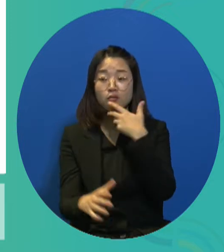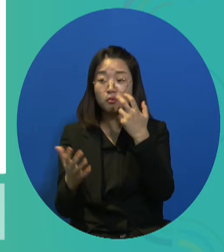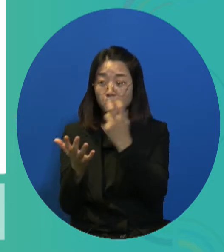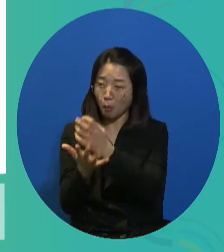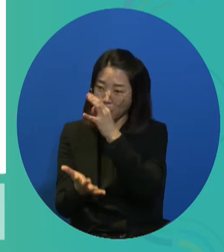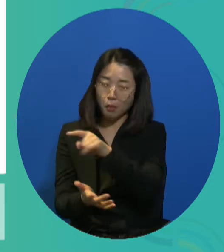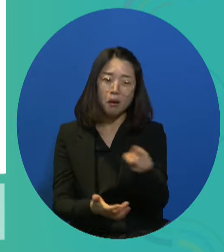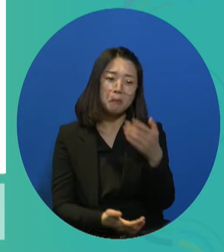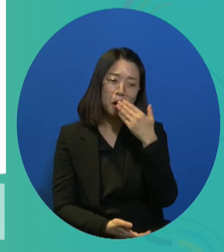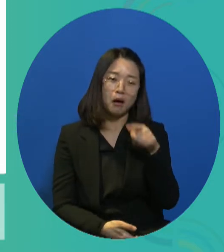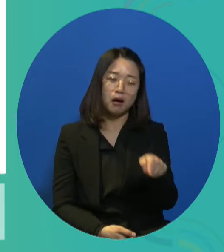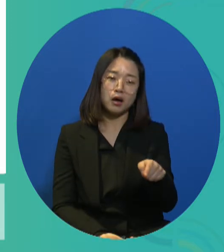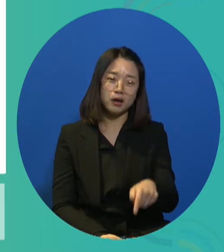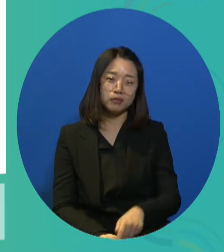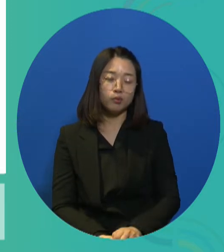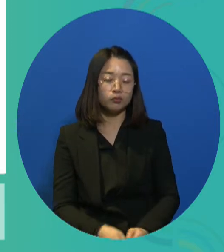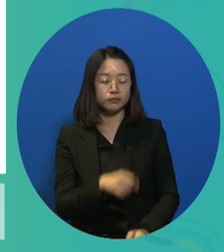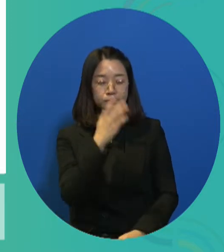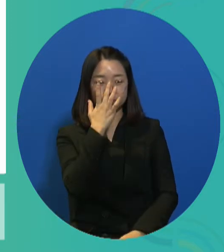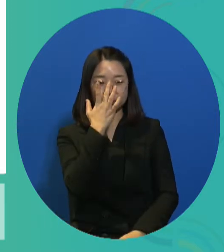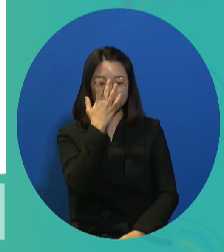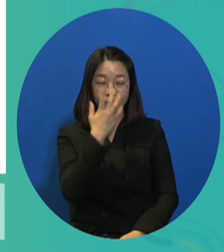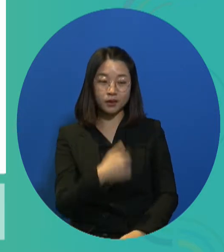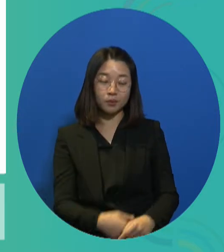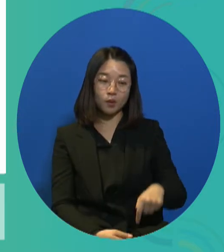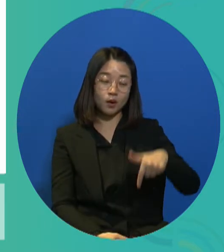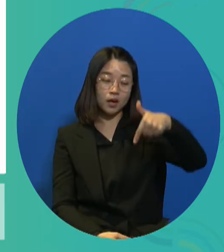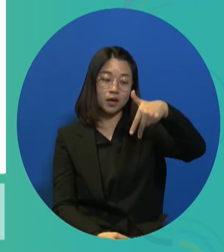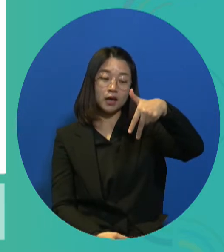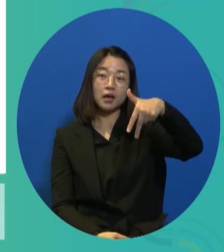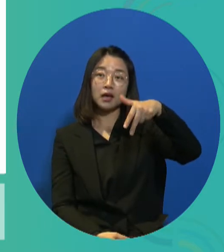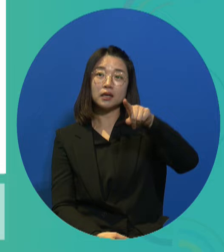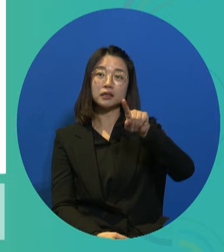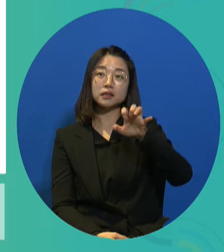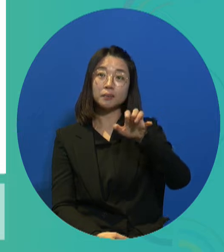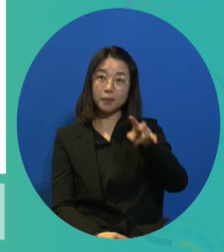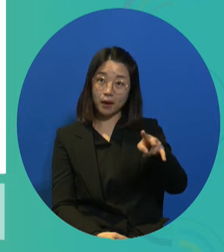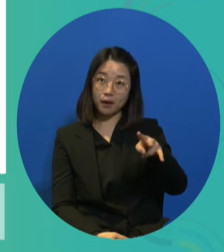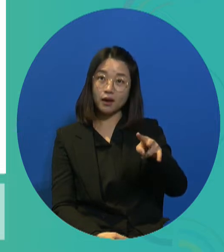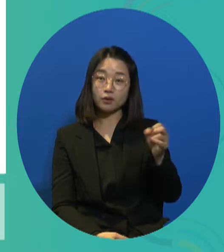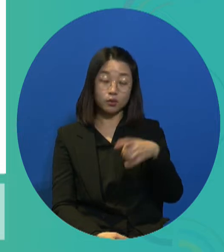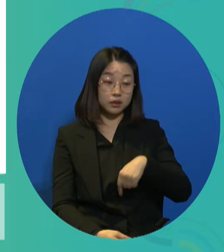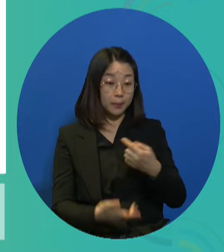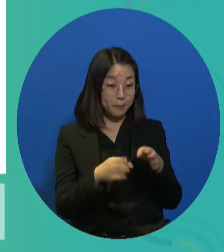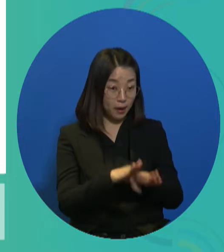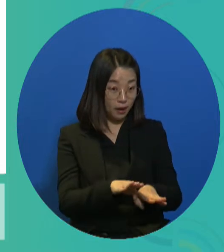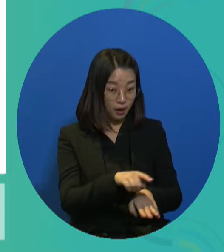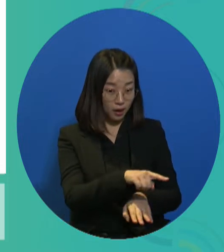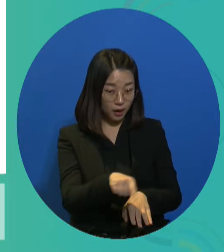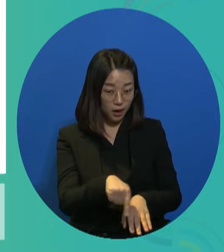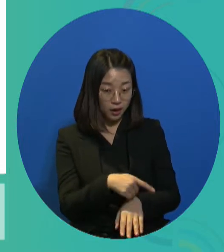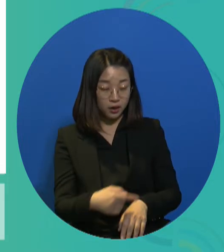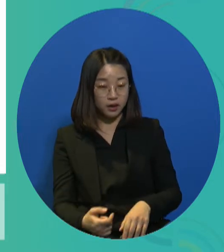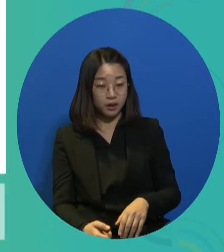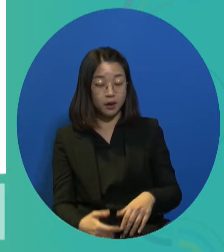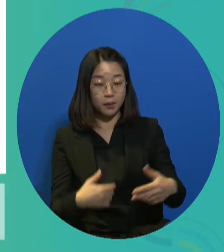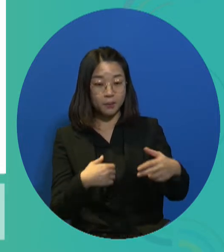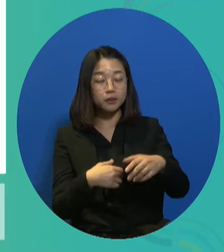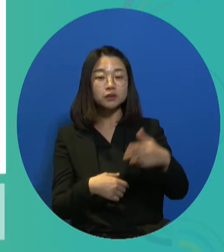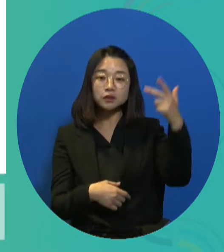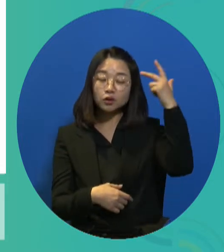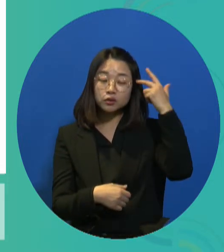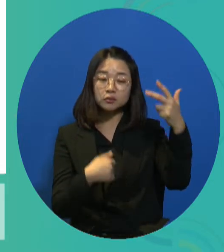people with learning difficulties and autistic adults labelled as having challenging behaviour, and our government has